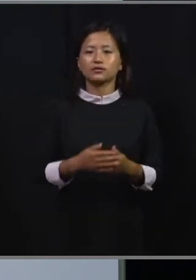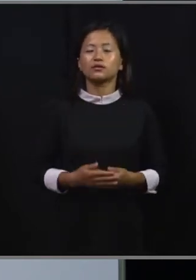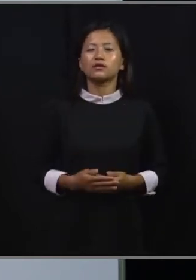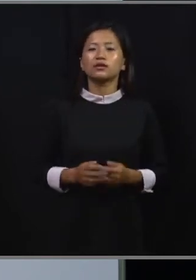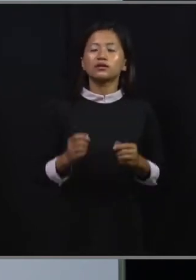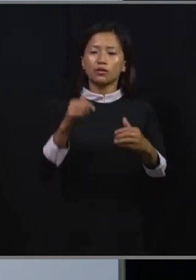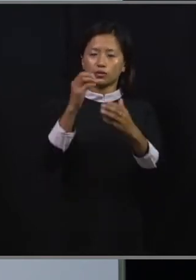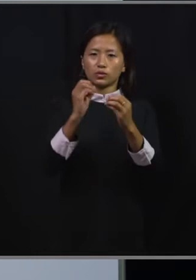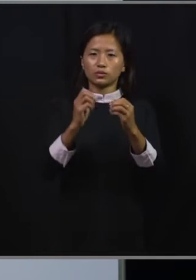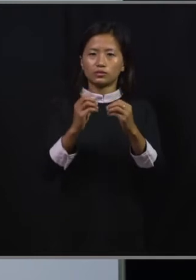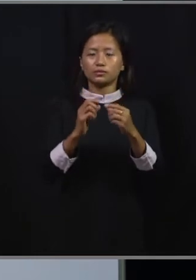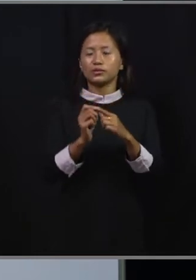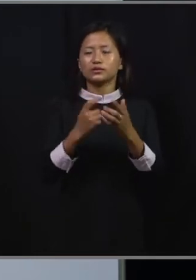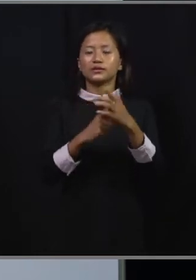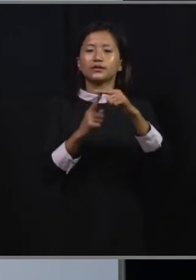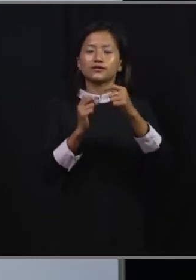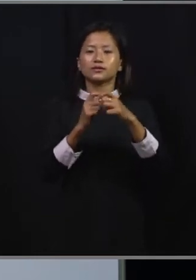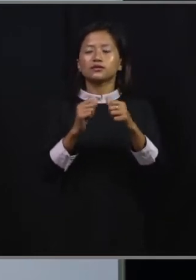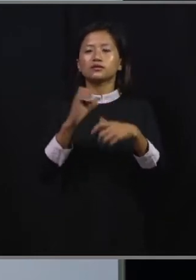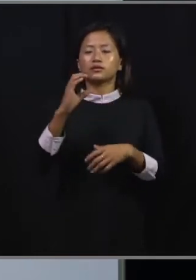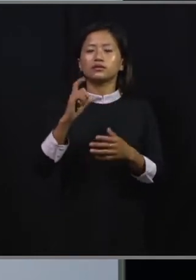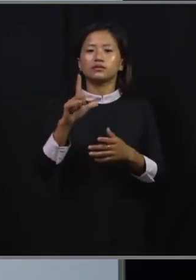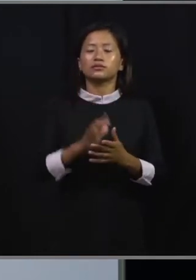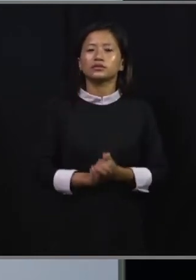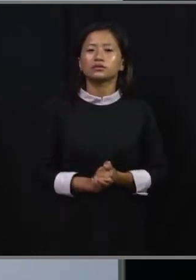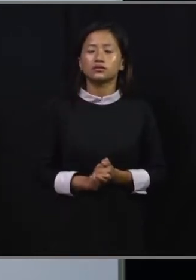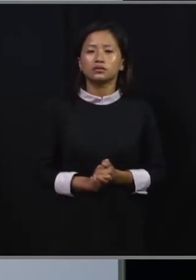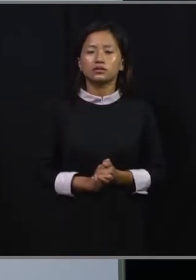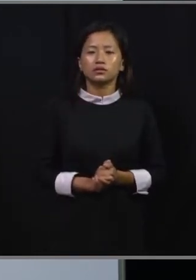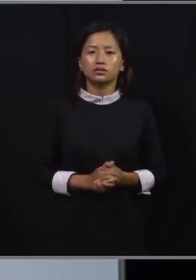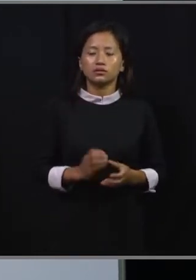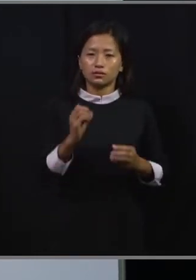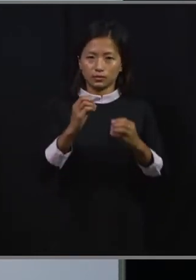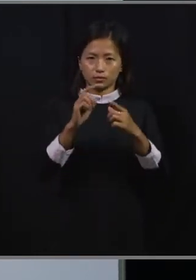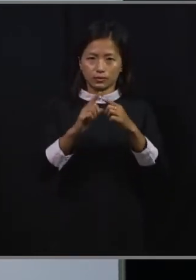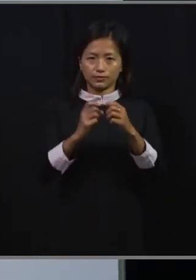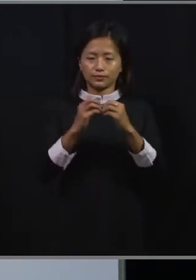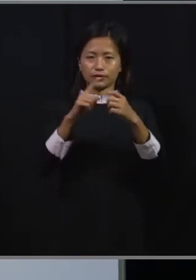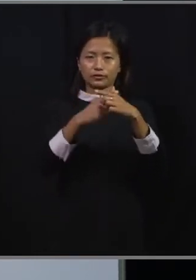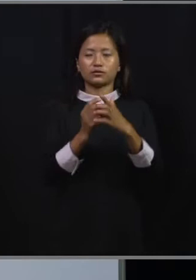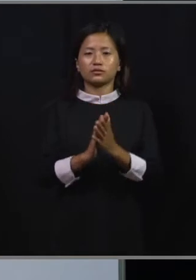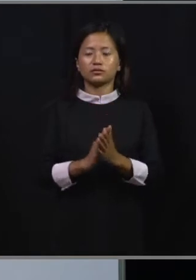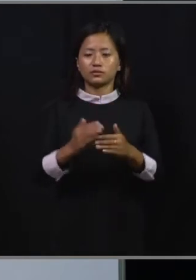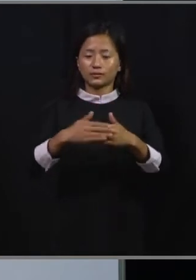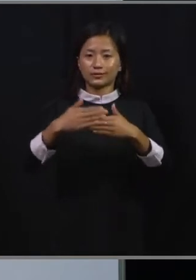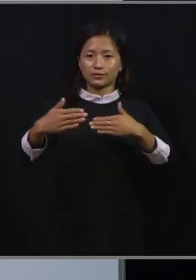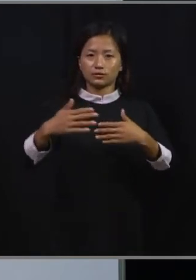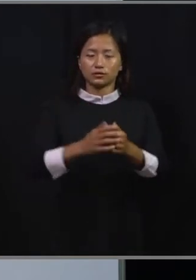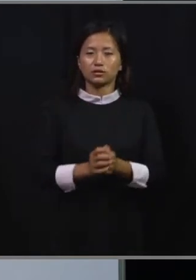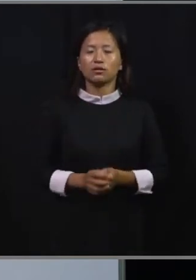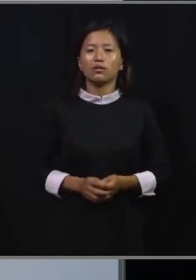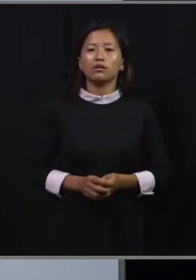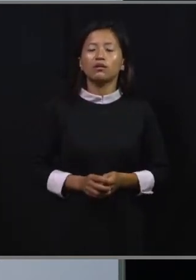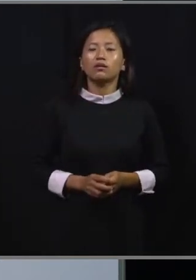optical center will represent what? Object distance. So here object distance is what? UE. Okay.